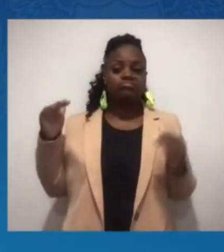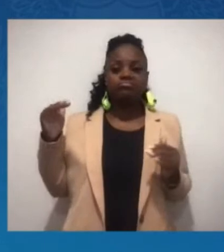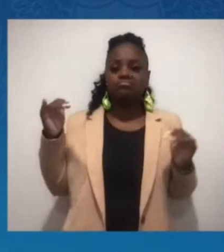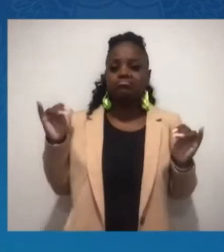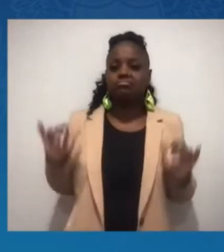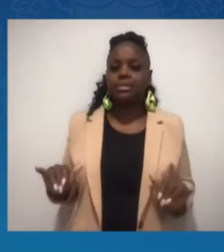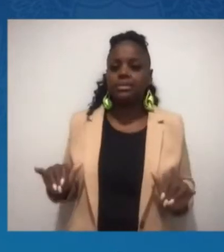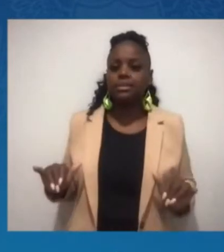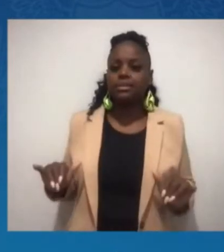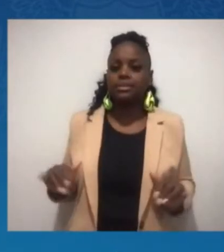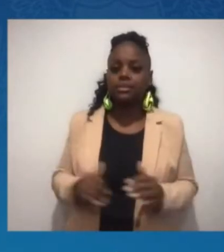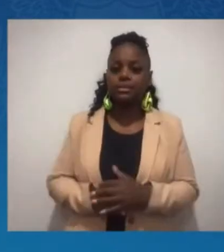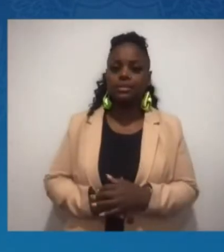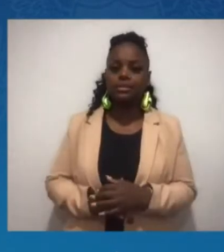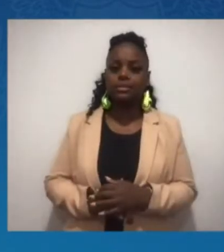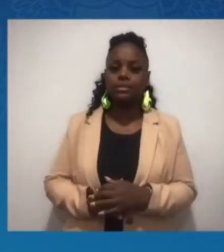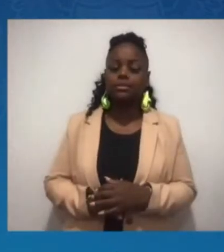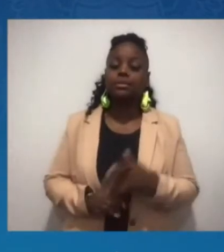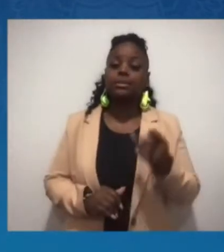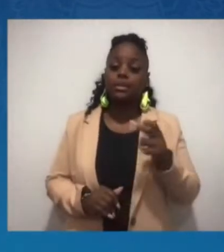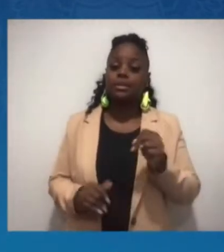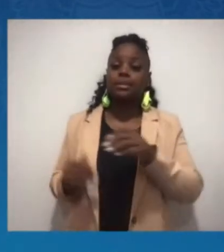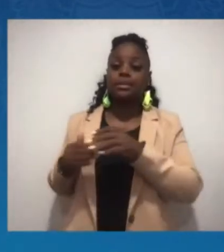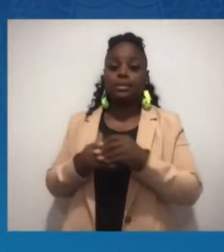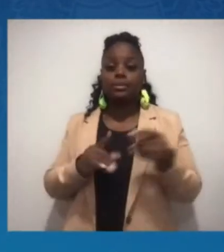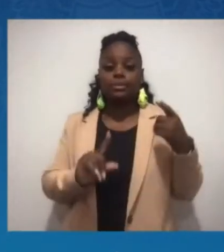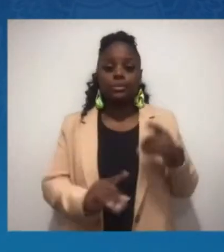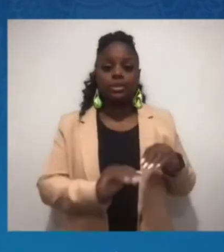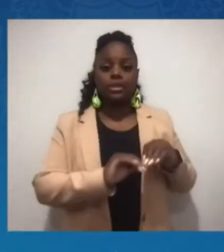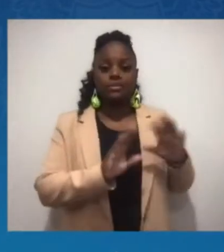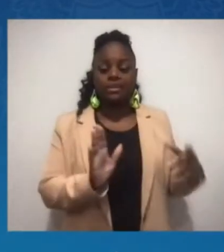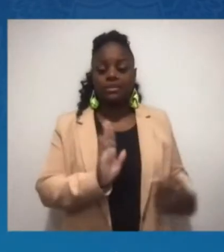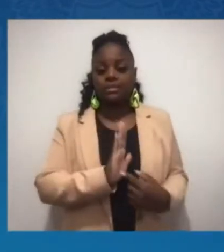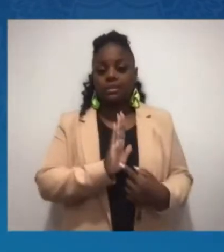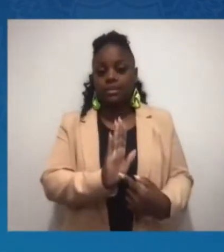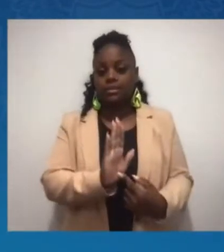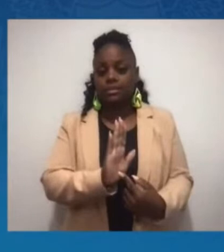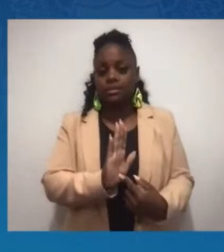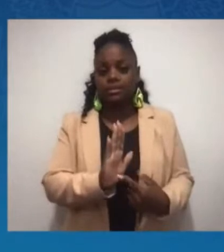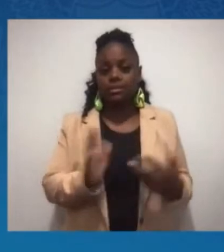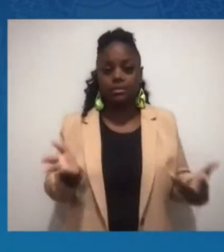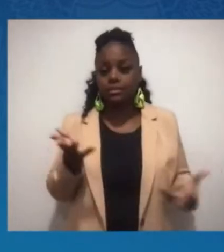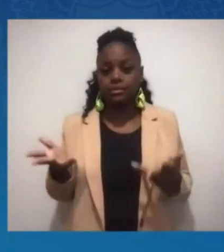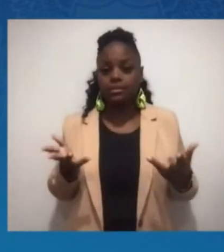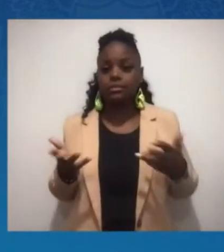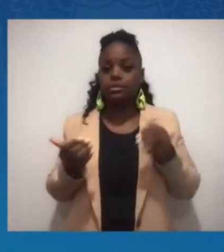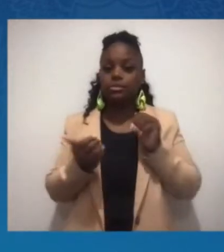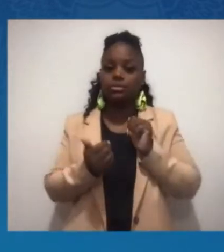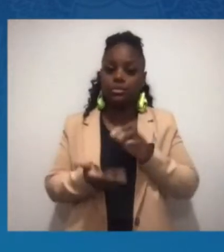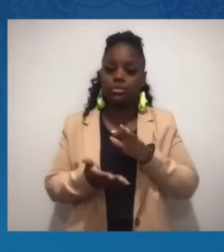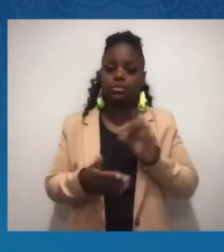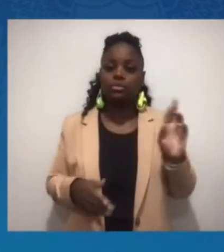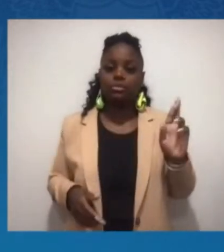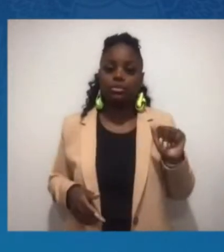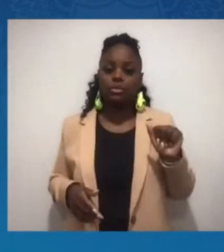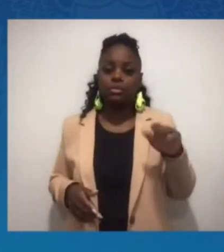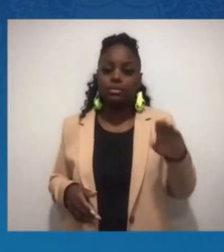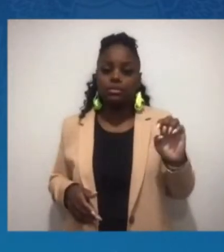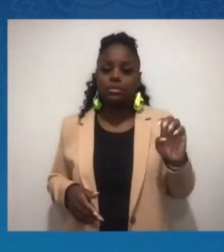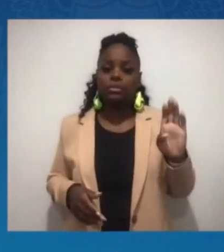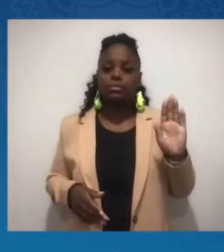then leads to an obvious point. Let's address racial bias in the healthcare delivery system. So the bill that I had